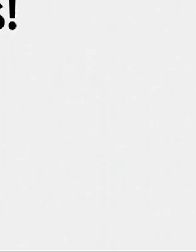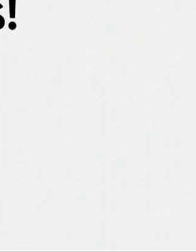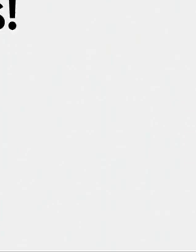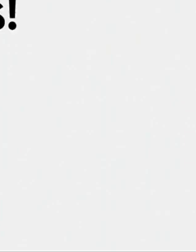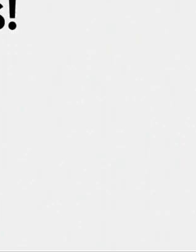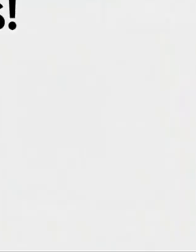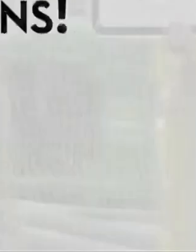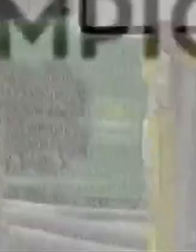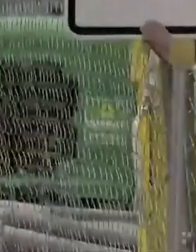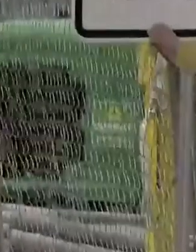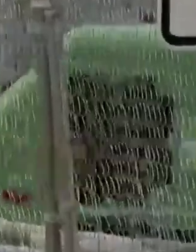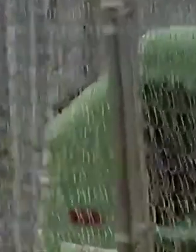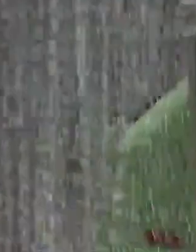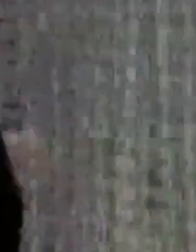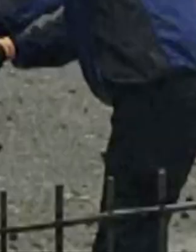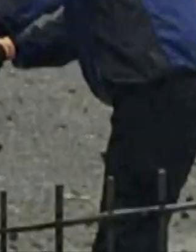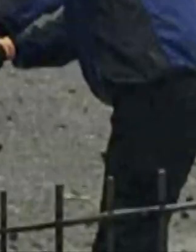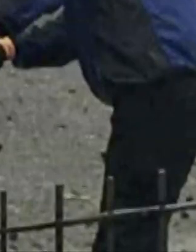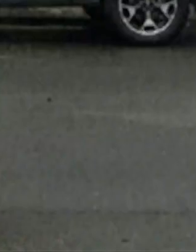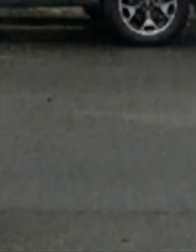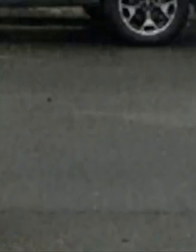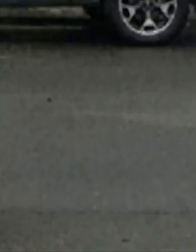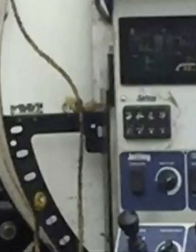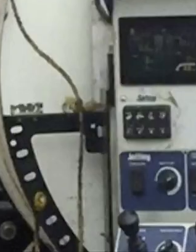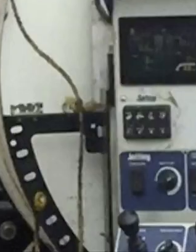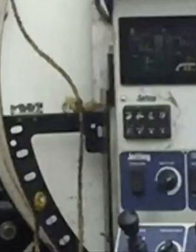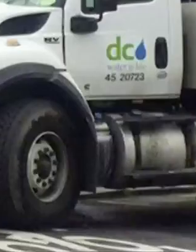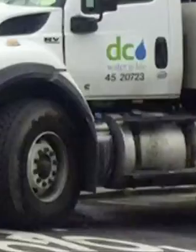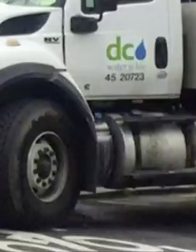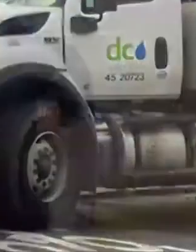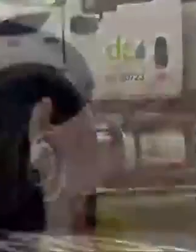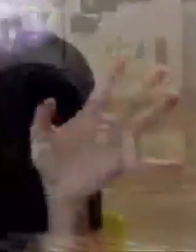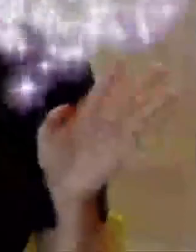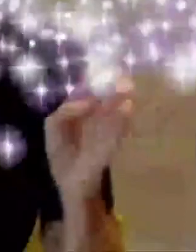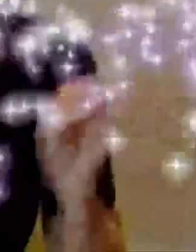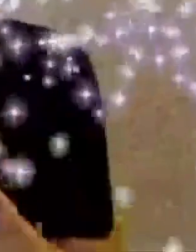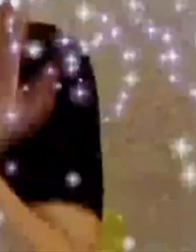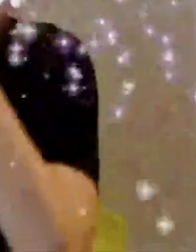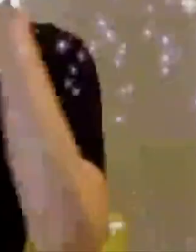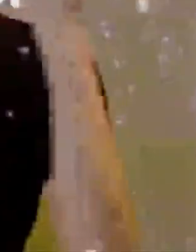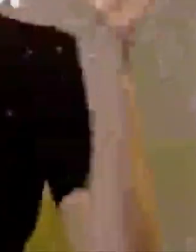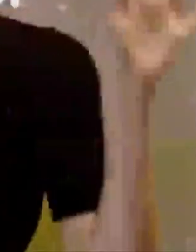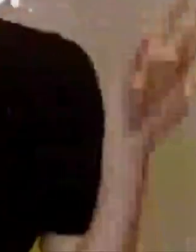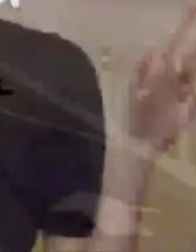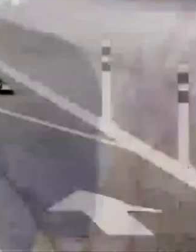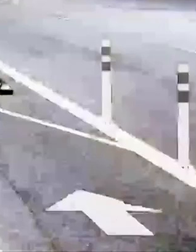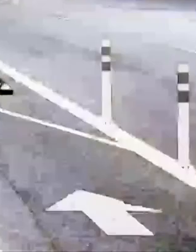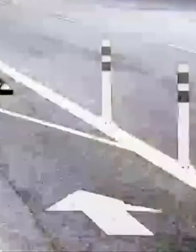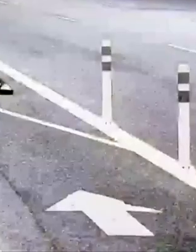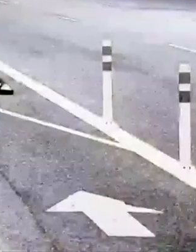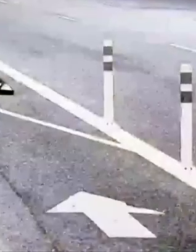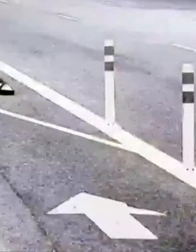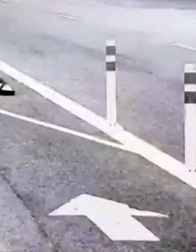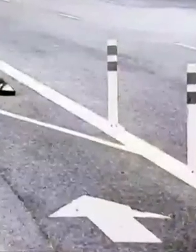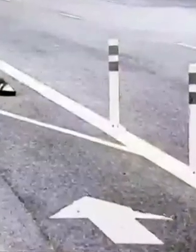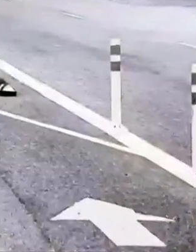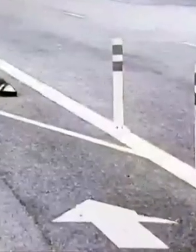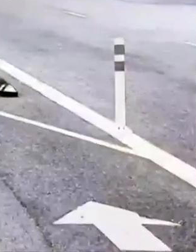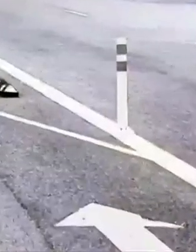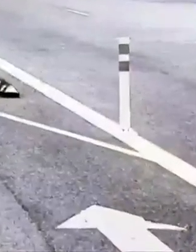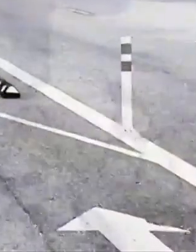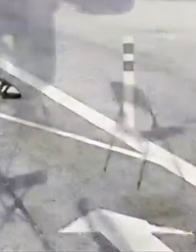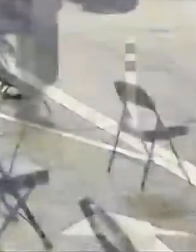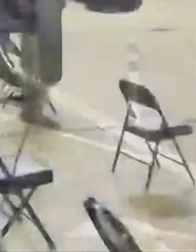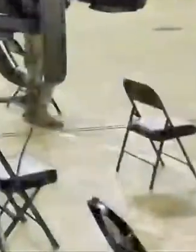are champions. Champions get the work done. Champions stay home and educate our children and protect our